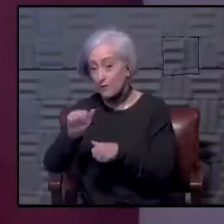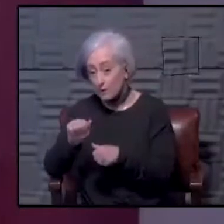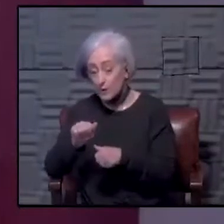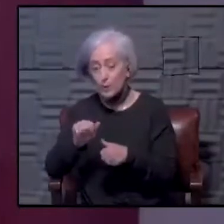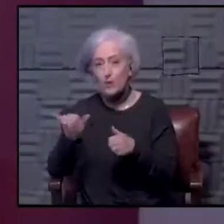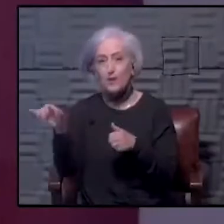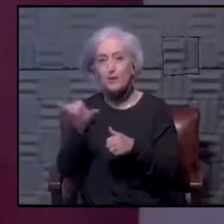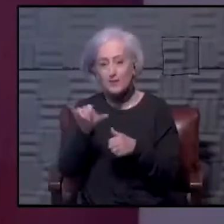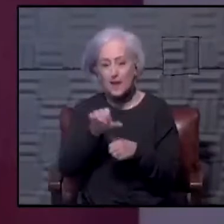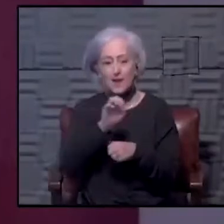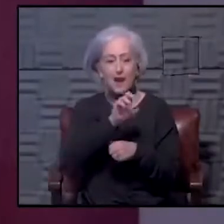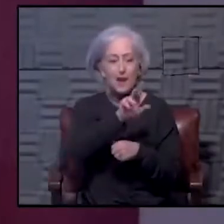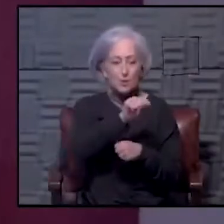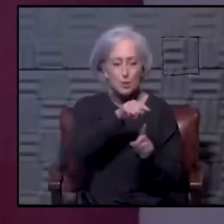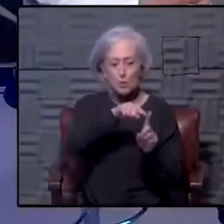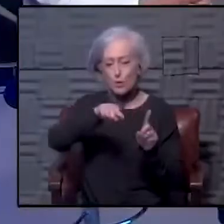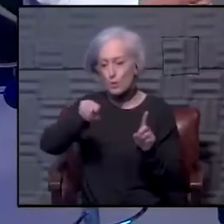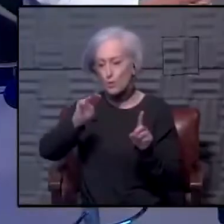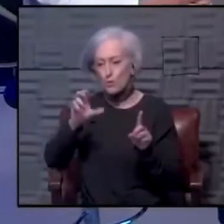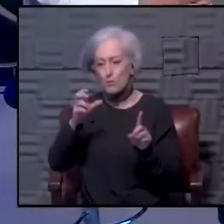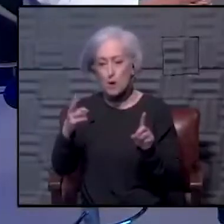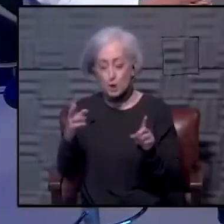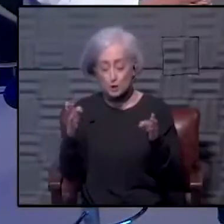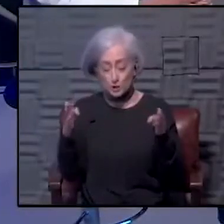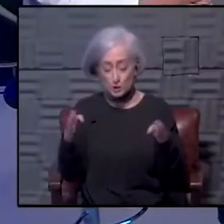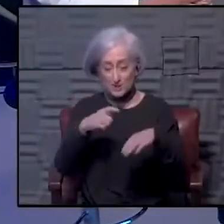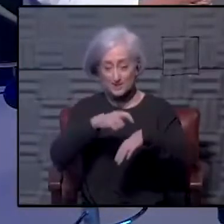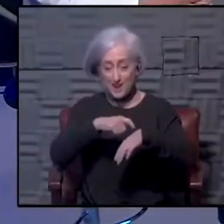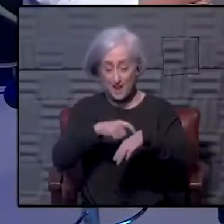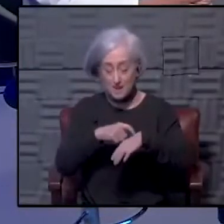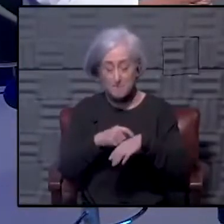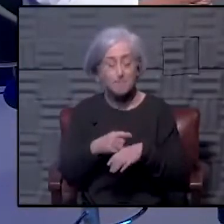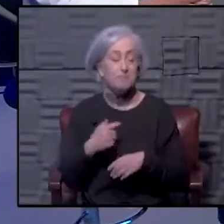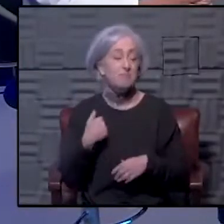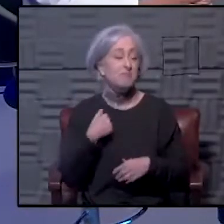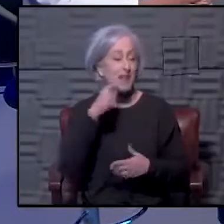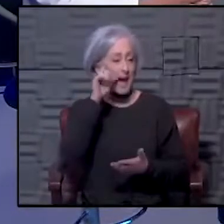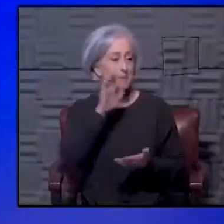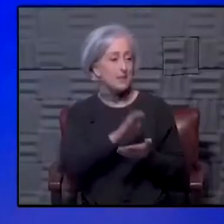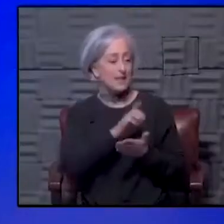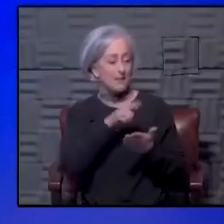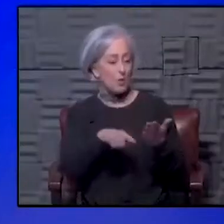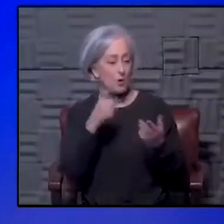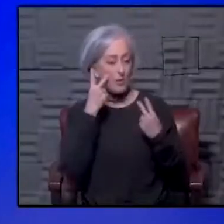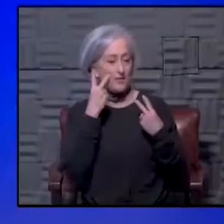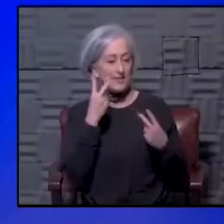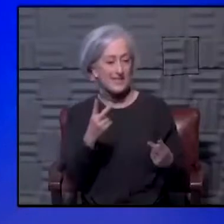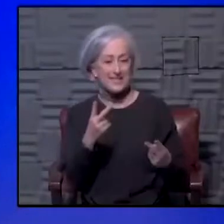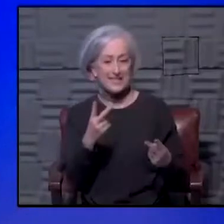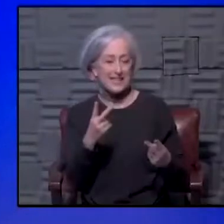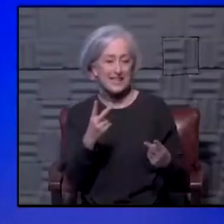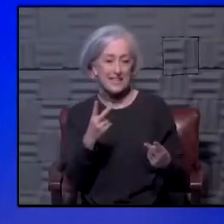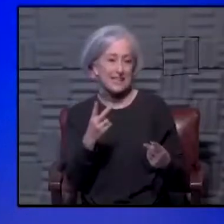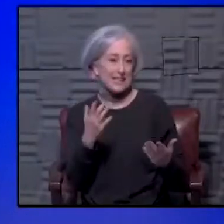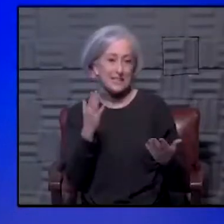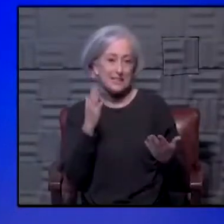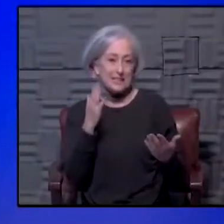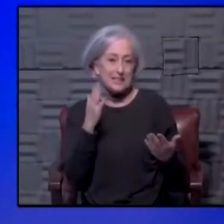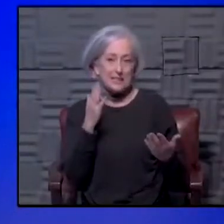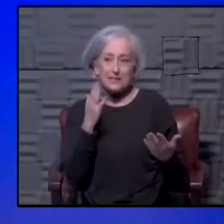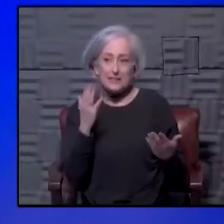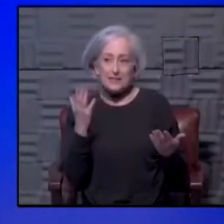March, similar to flu season? I believe right now, as we have seen this past year, it's going to be just with us right